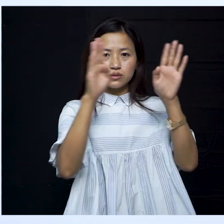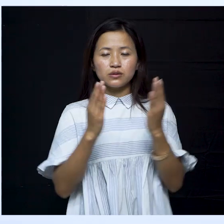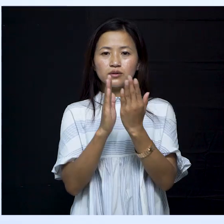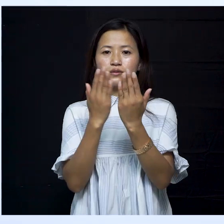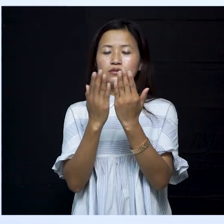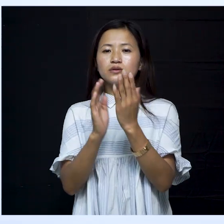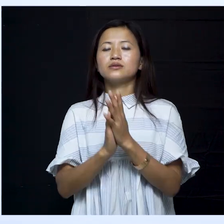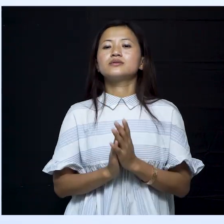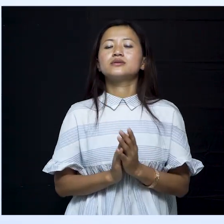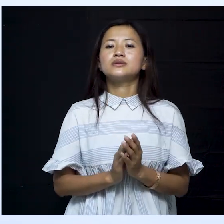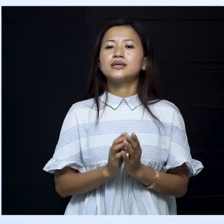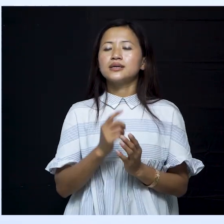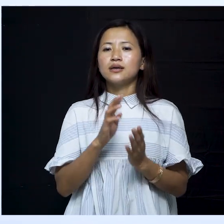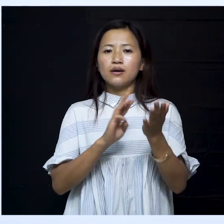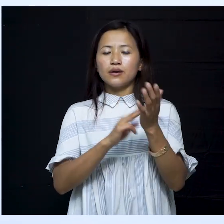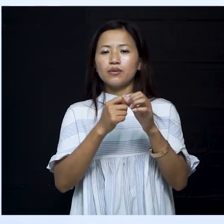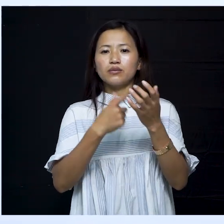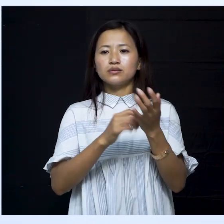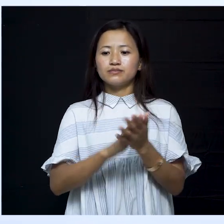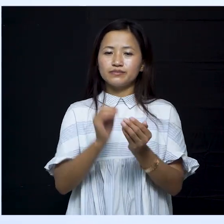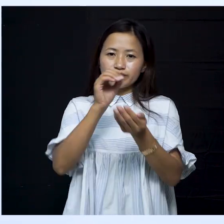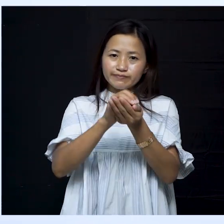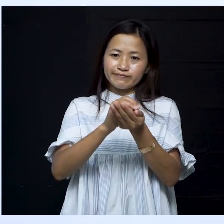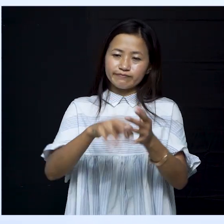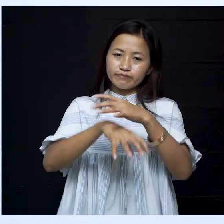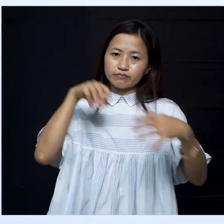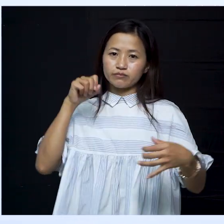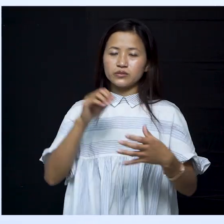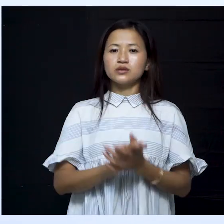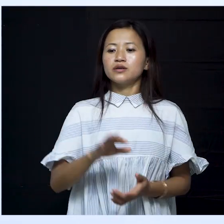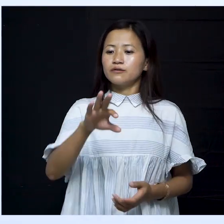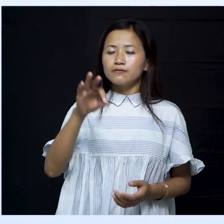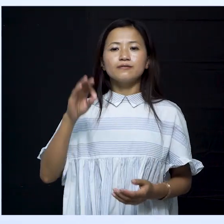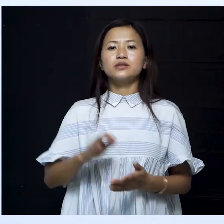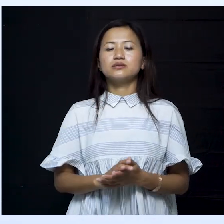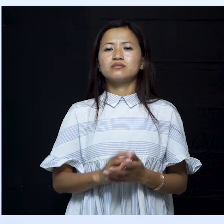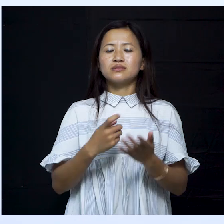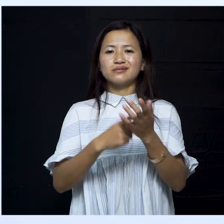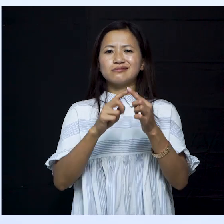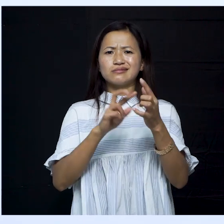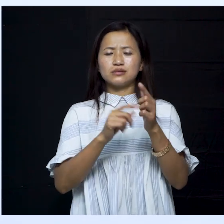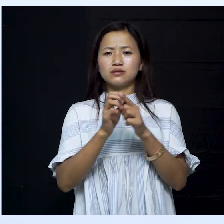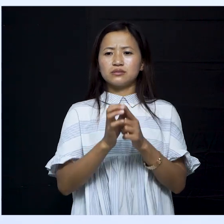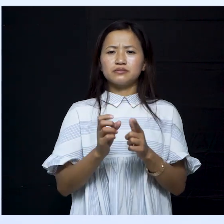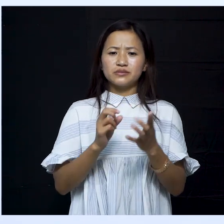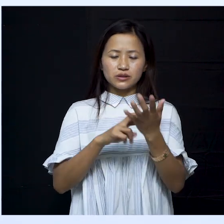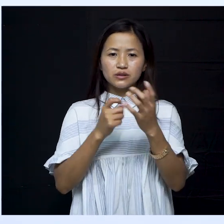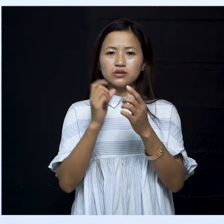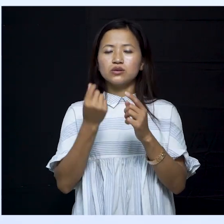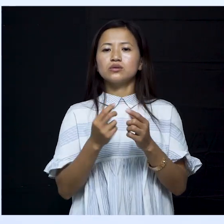Mark Stevens, keep out. So he finds this ridiculous. Why? Because if